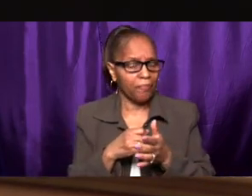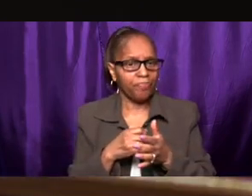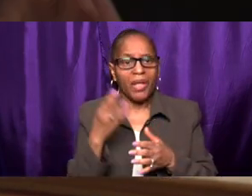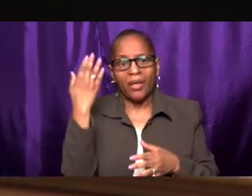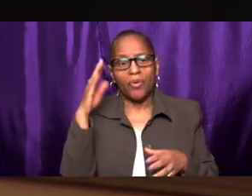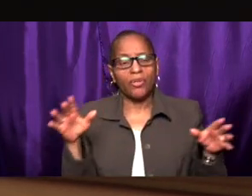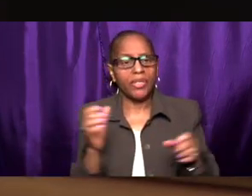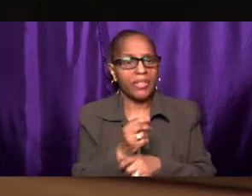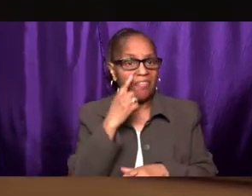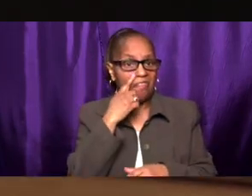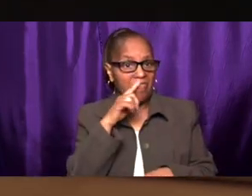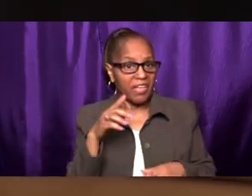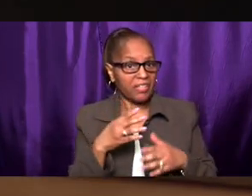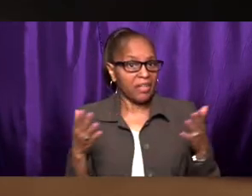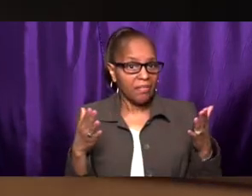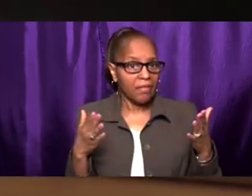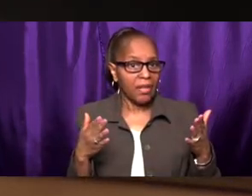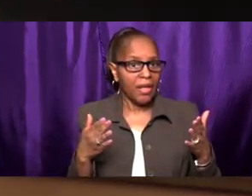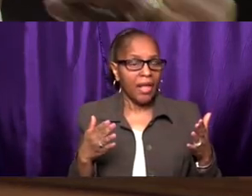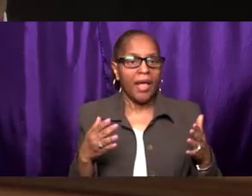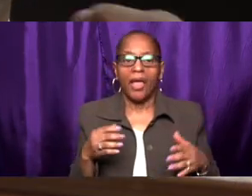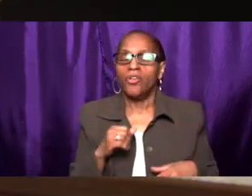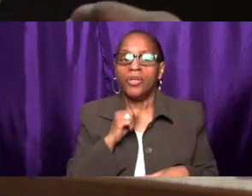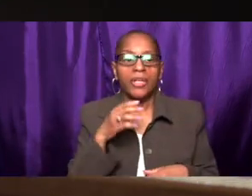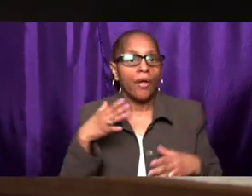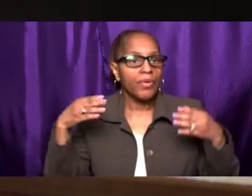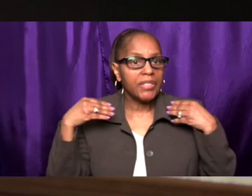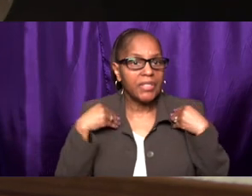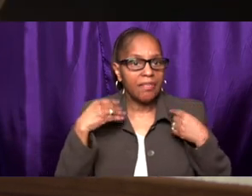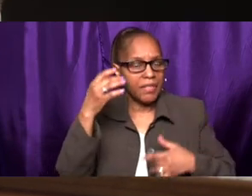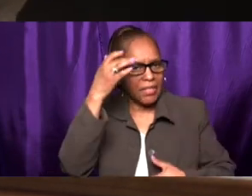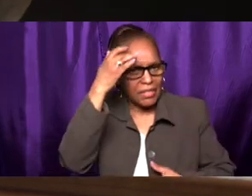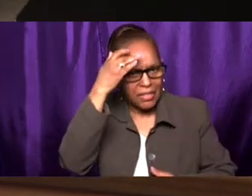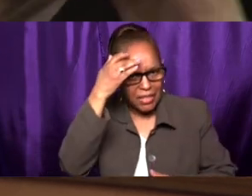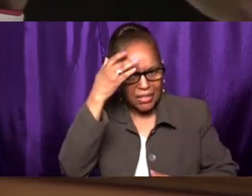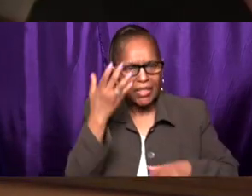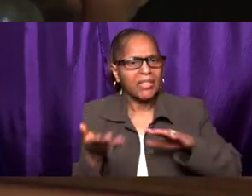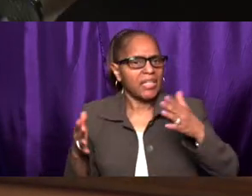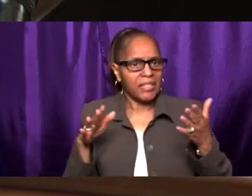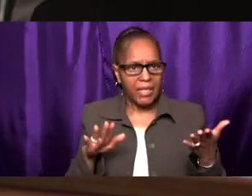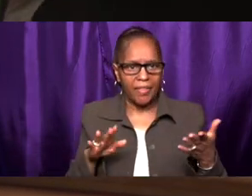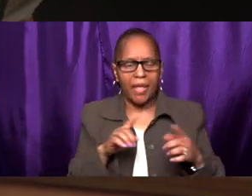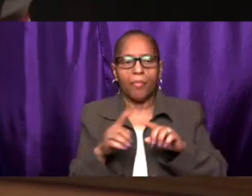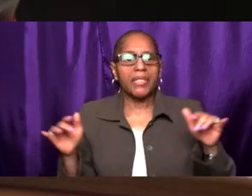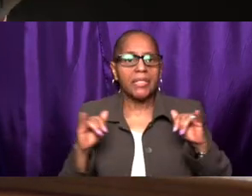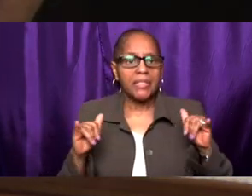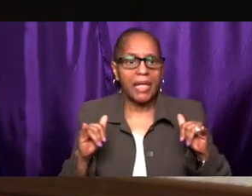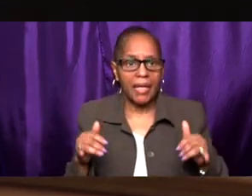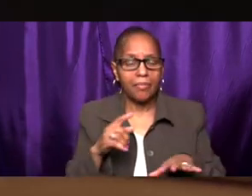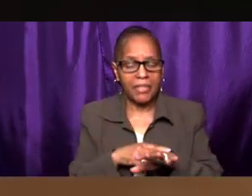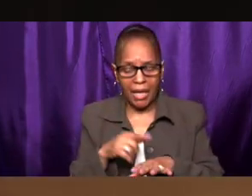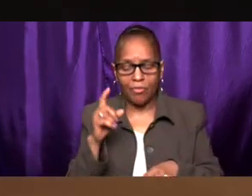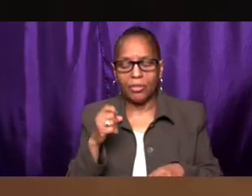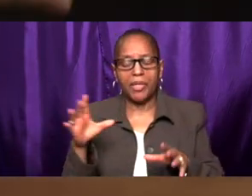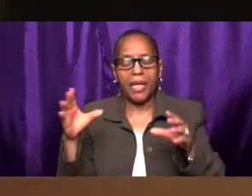fake stuff. I ain't claiming that. I understand what you're saying. You're not receiving this sickness unto death, but at the same time, you ought